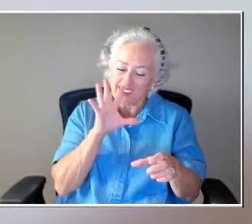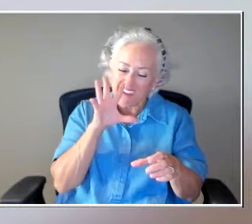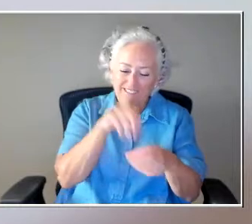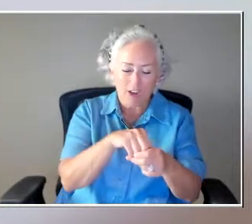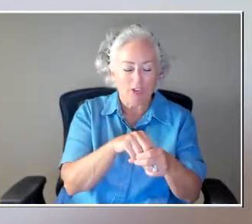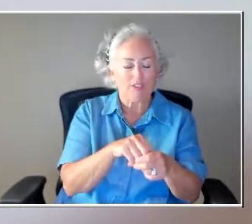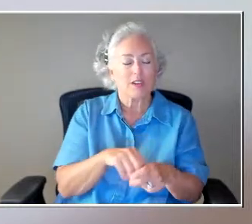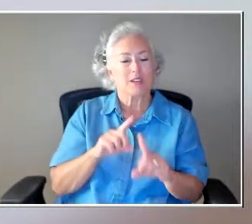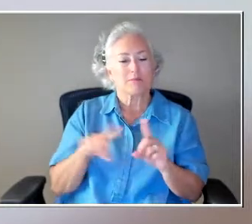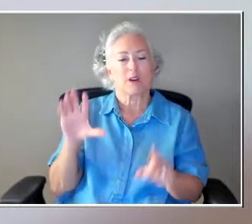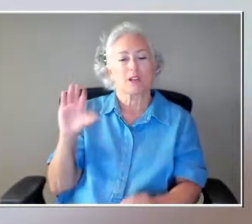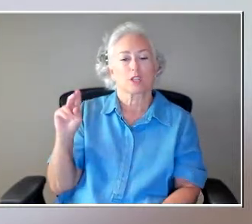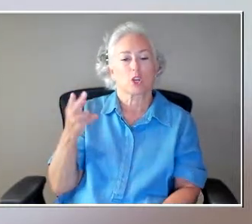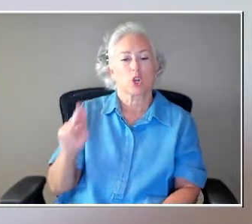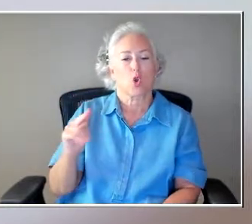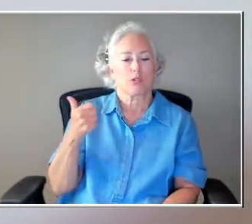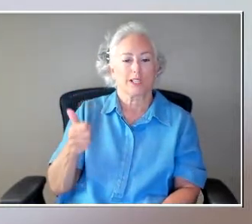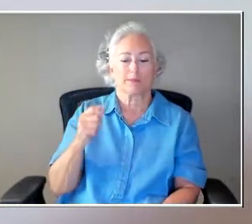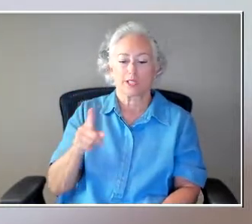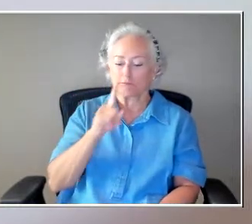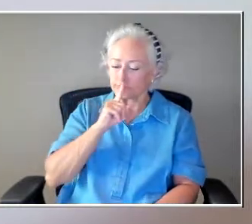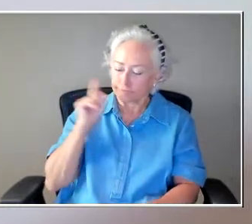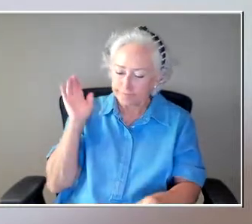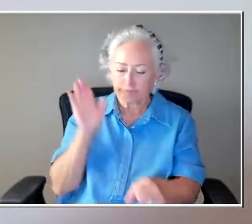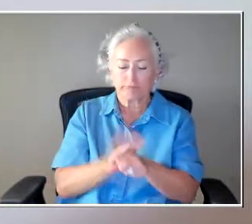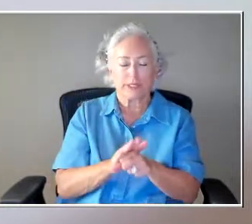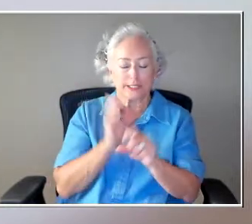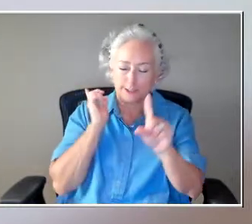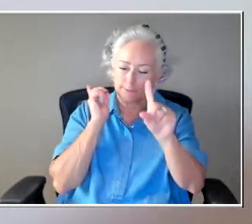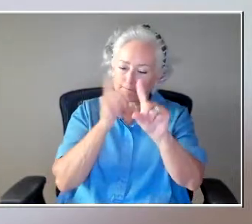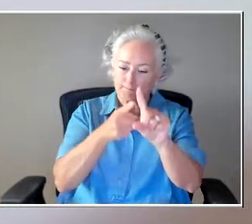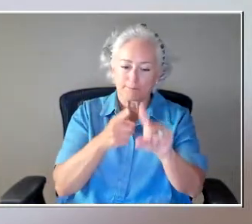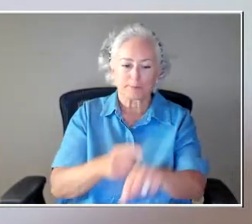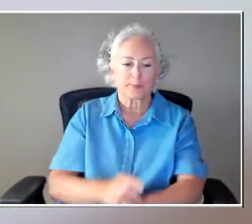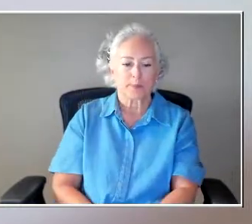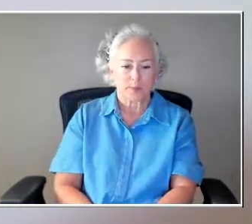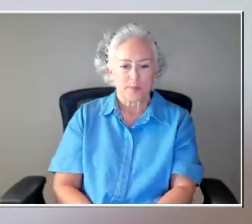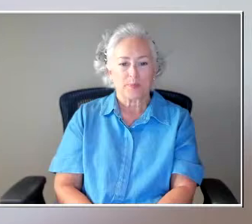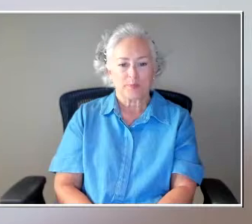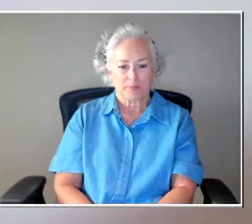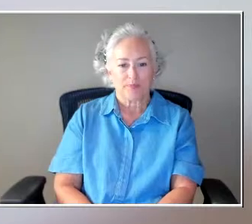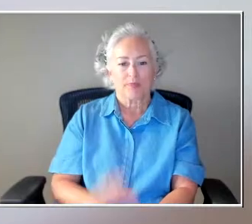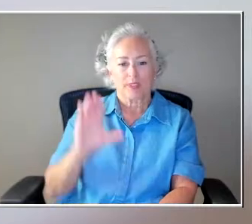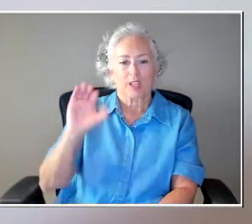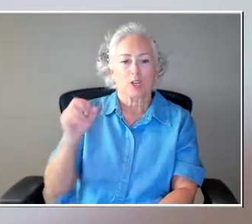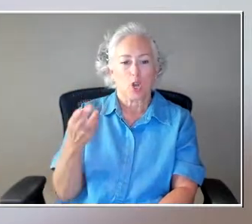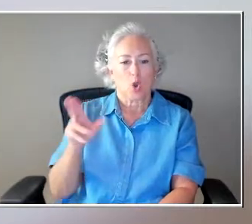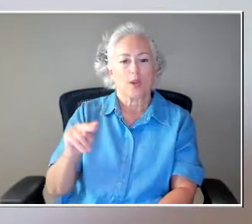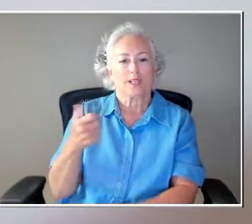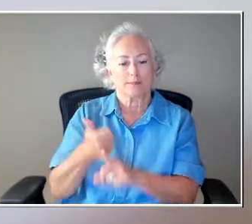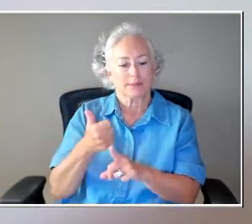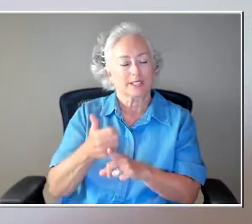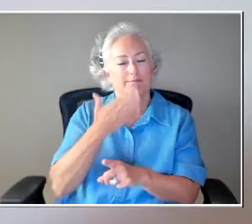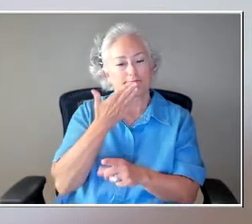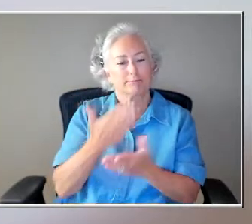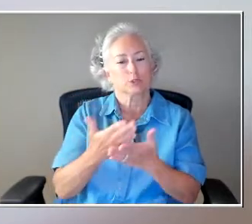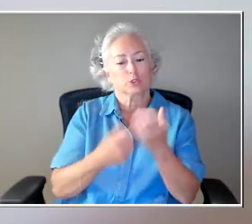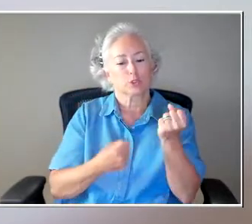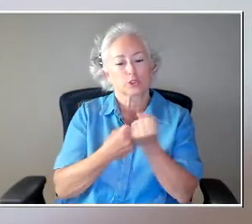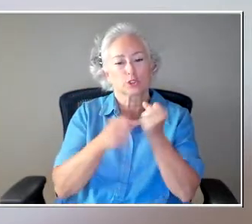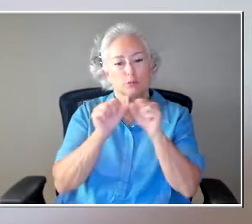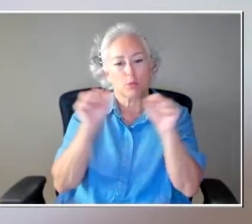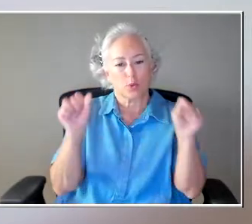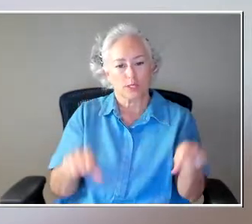very dedicated to what he wanted, and then Cohen's got a good support system, and his parents